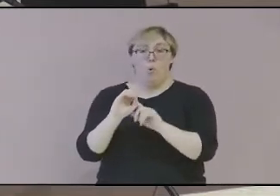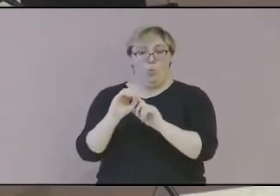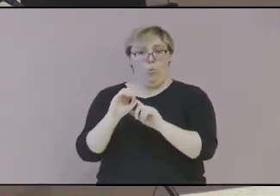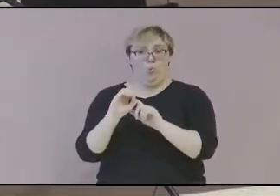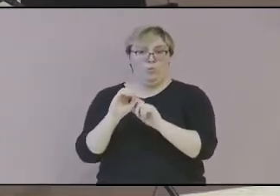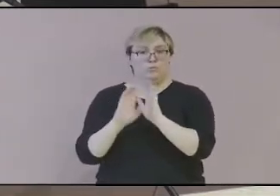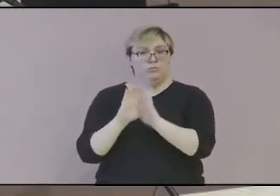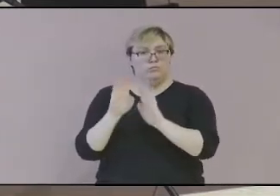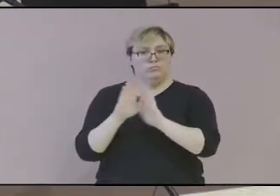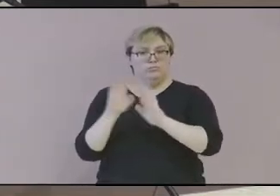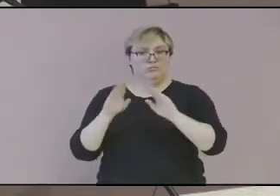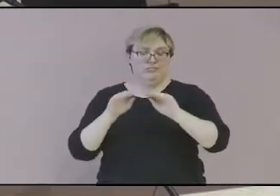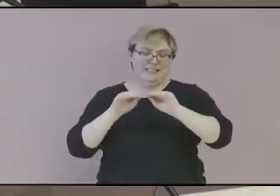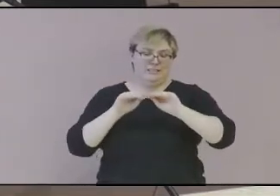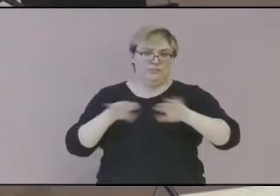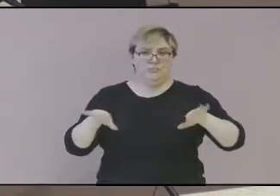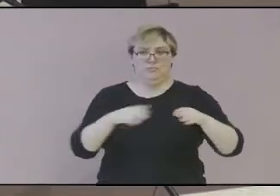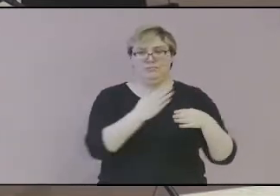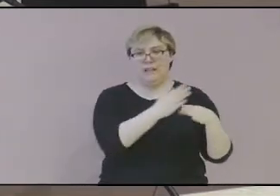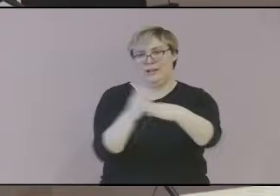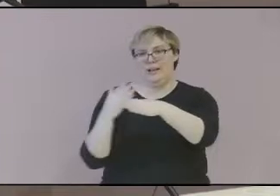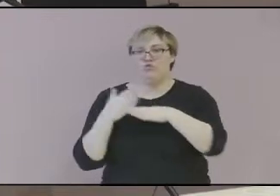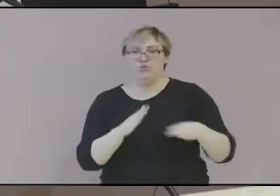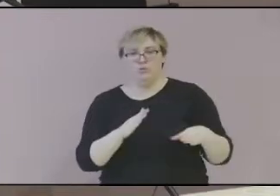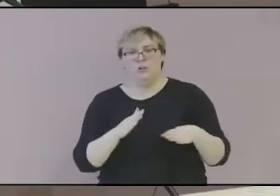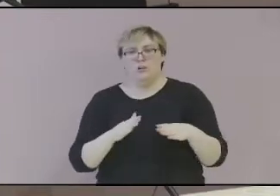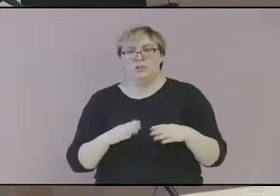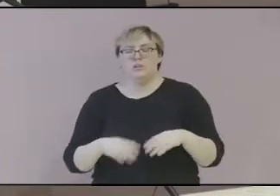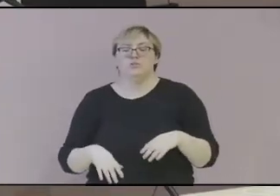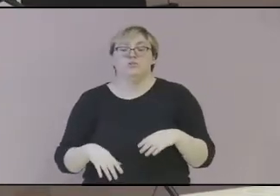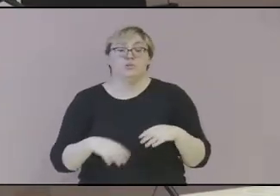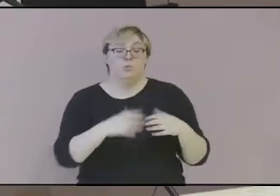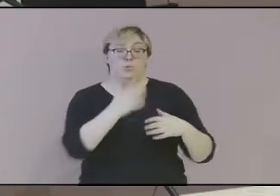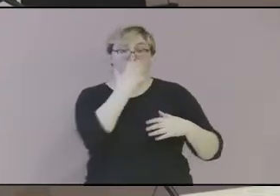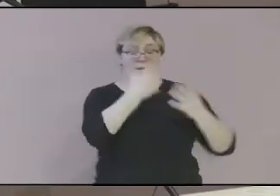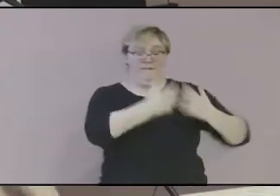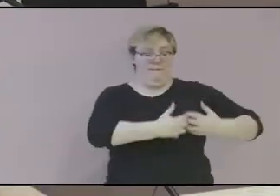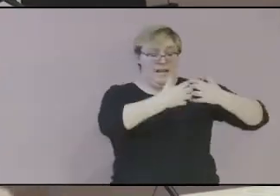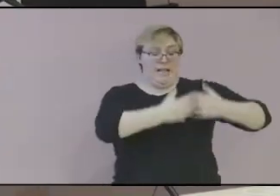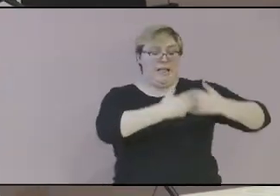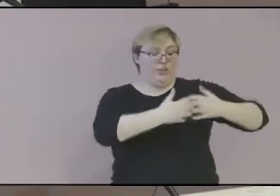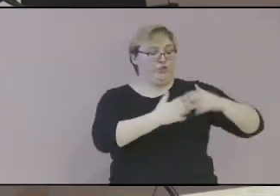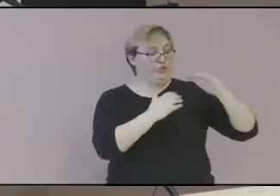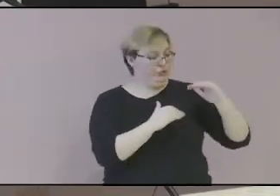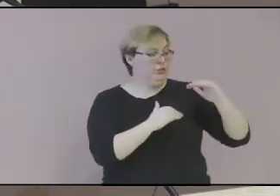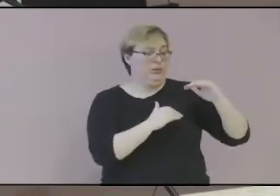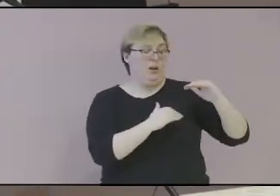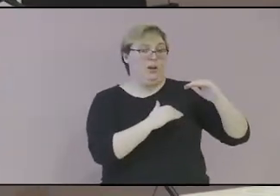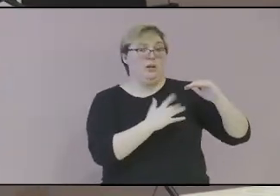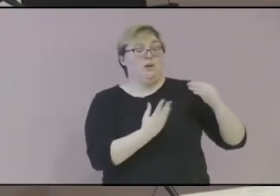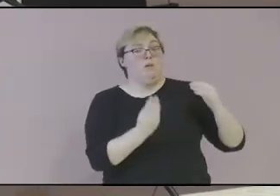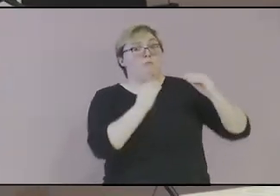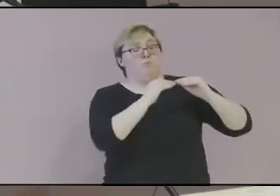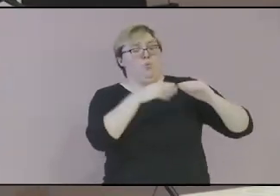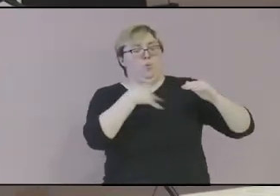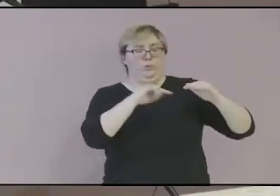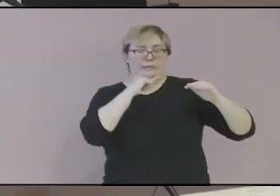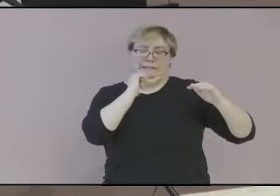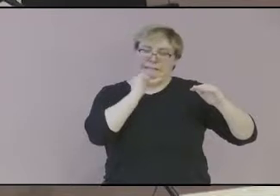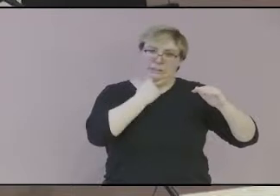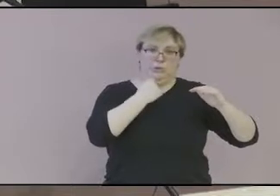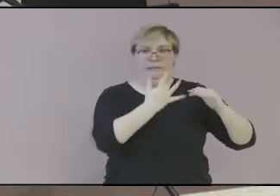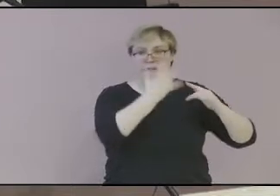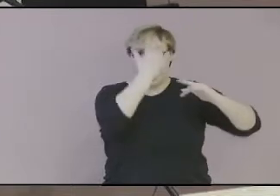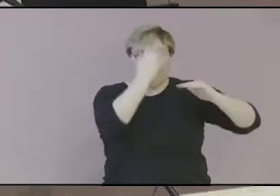ventilator. One step more serious kind of ventilation. And they created their own guidelines early in the